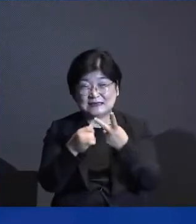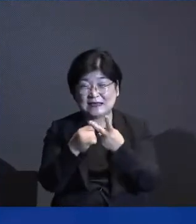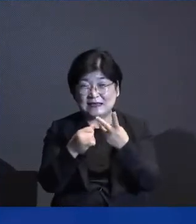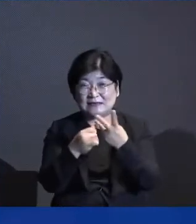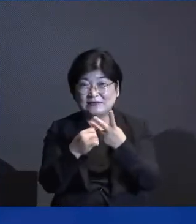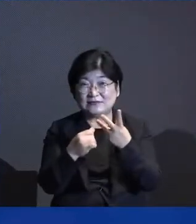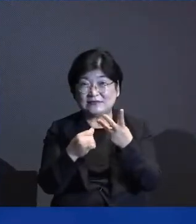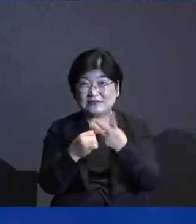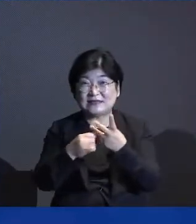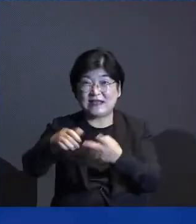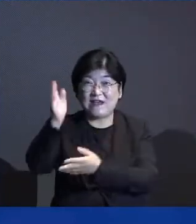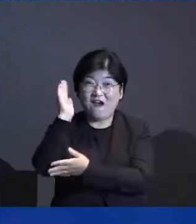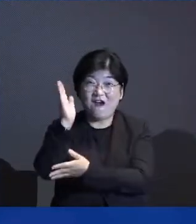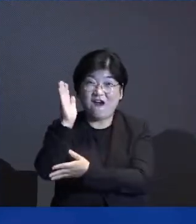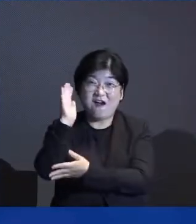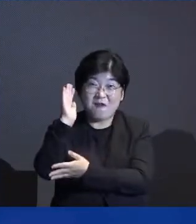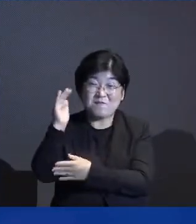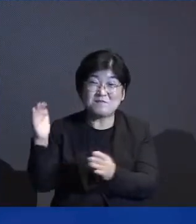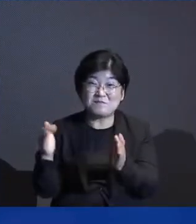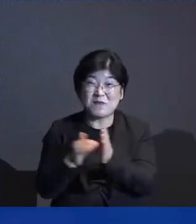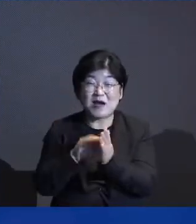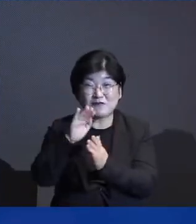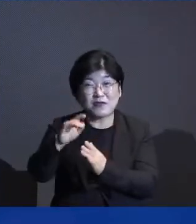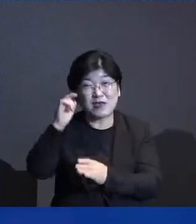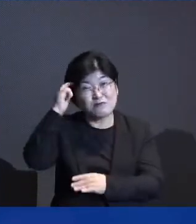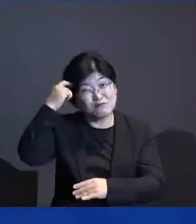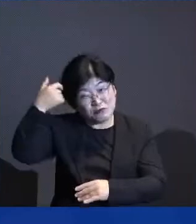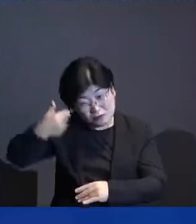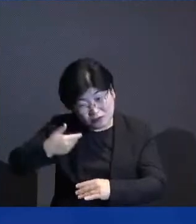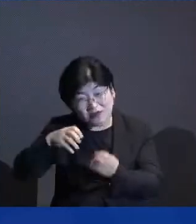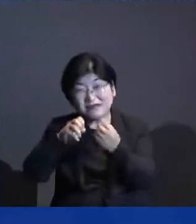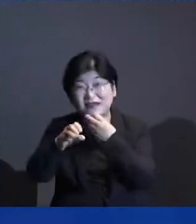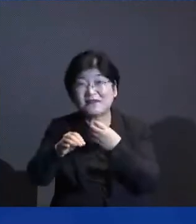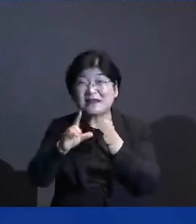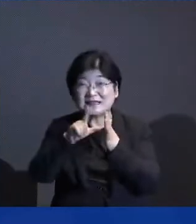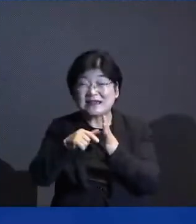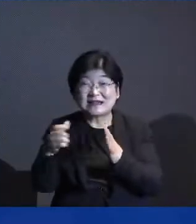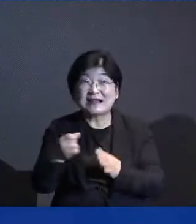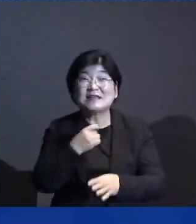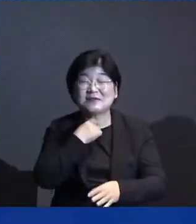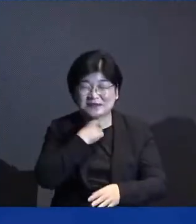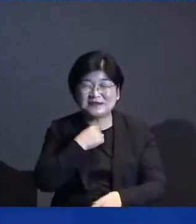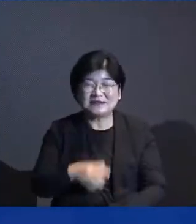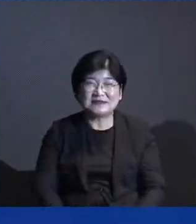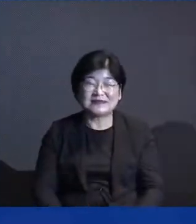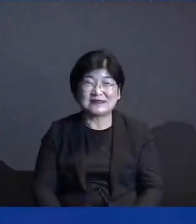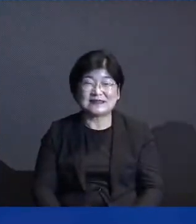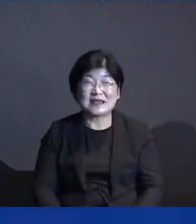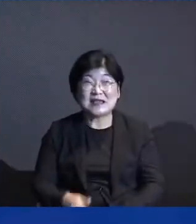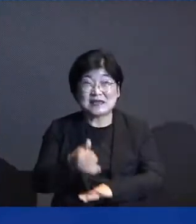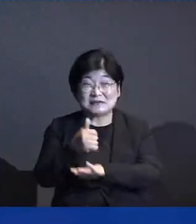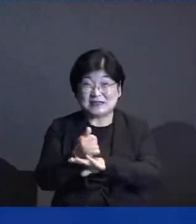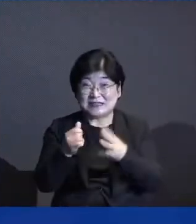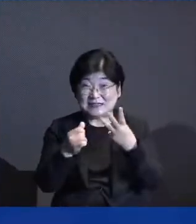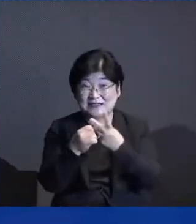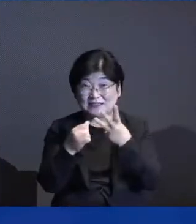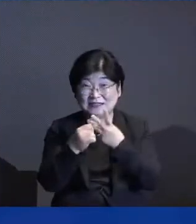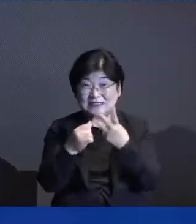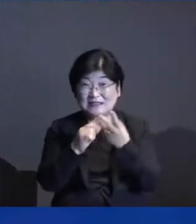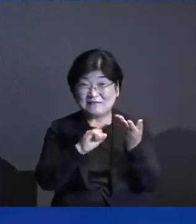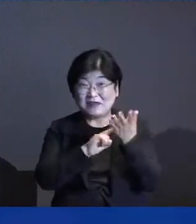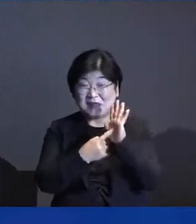presentation. So with that, let's move on to the third and the last